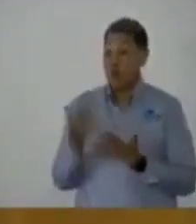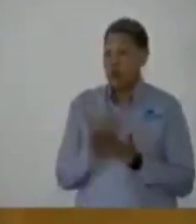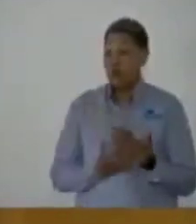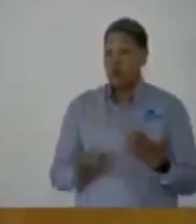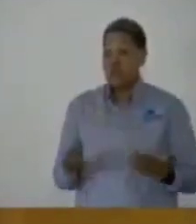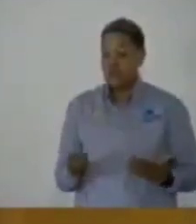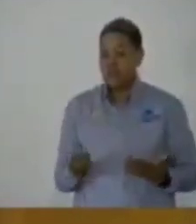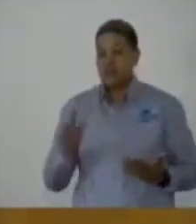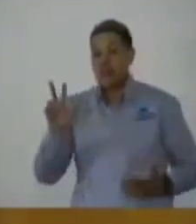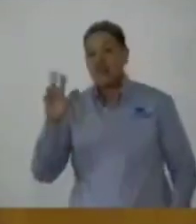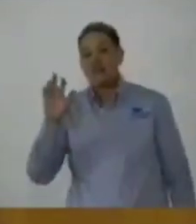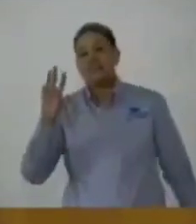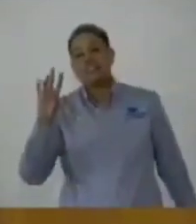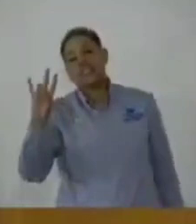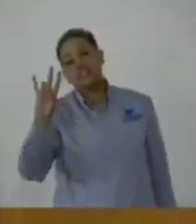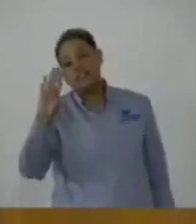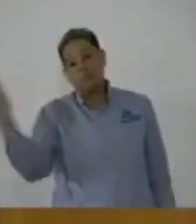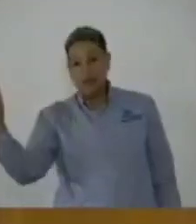is